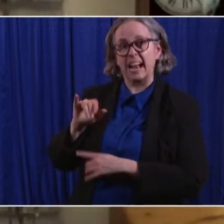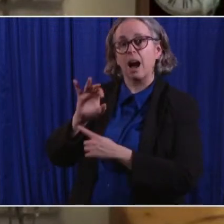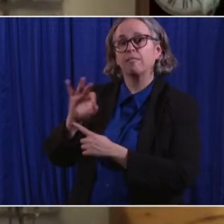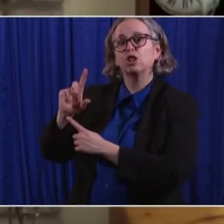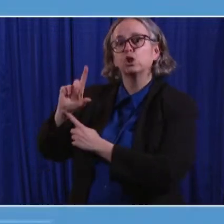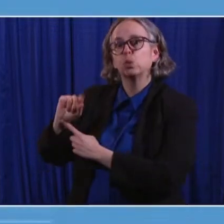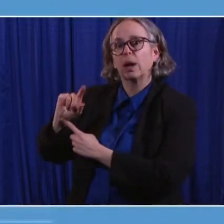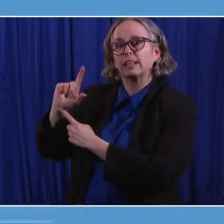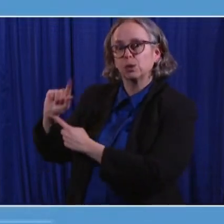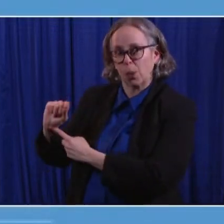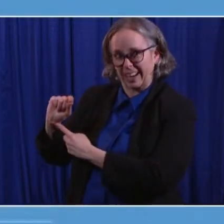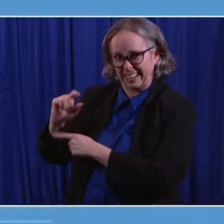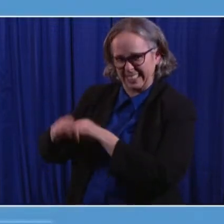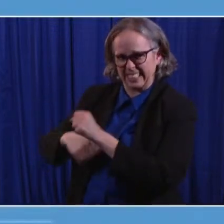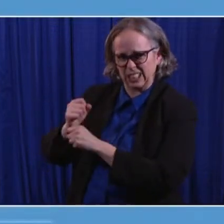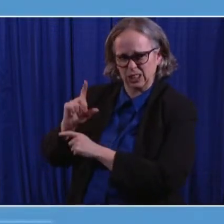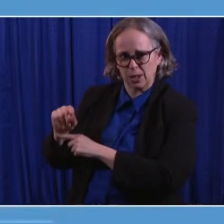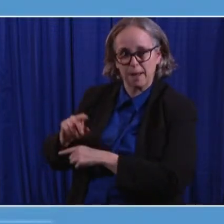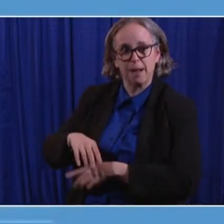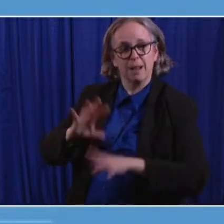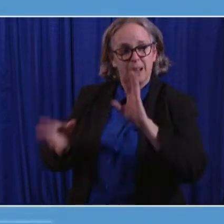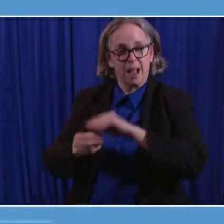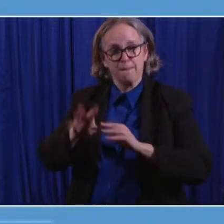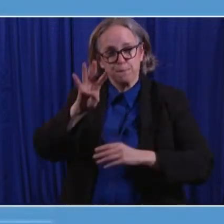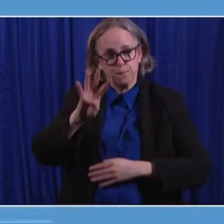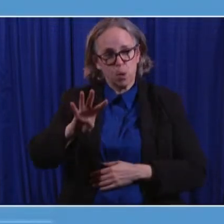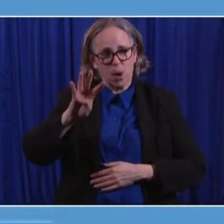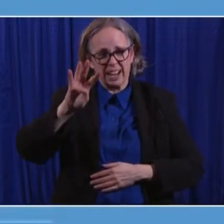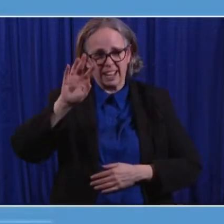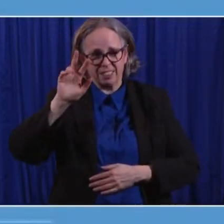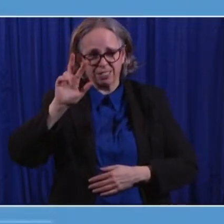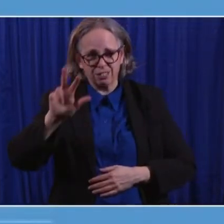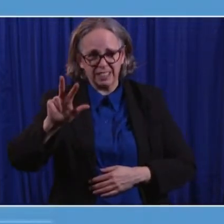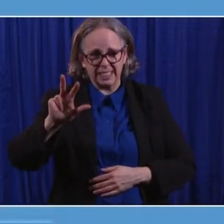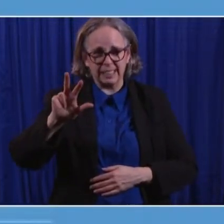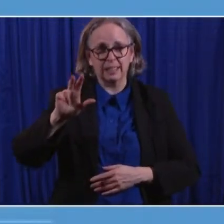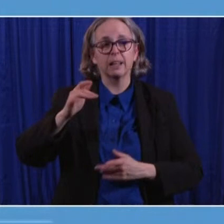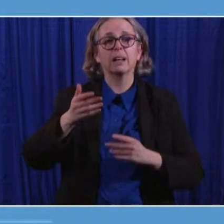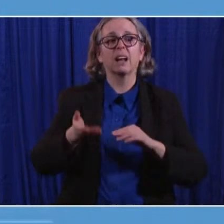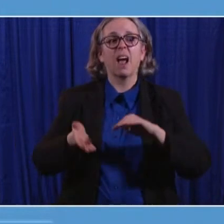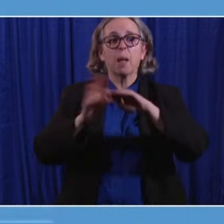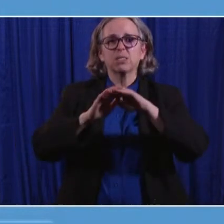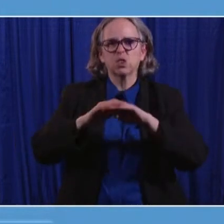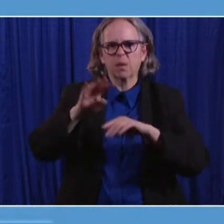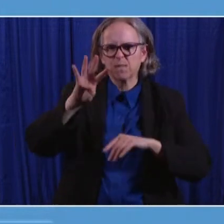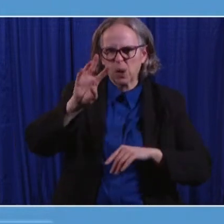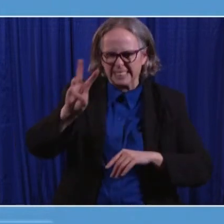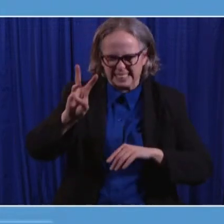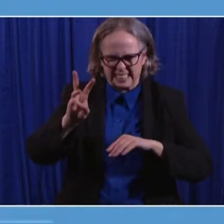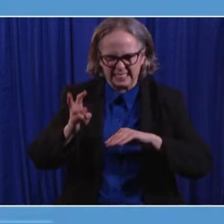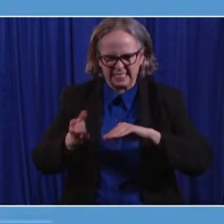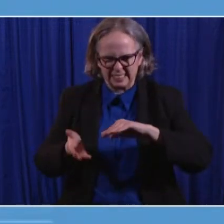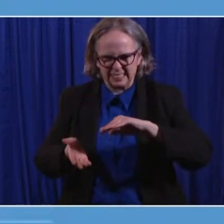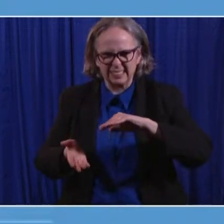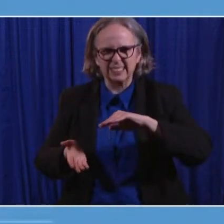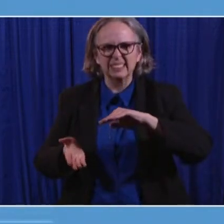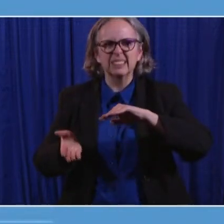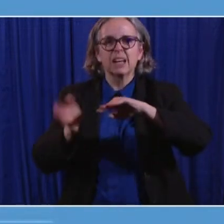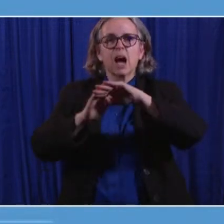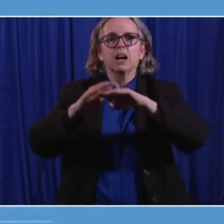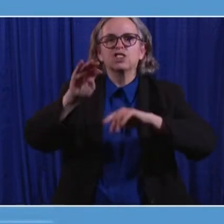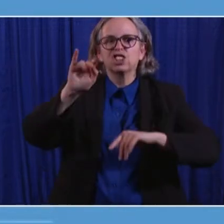at 43. June, we were at 46 statewide. By July, it had gone